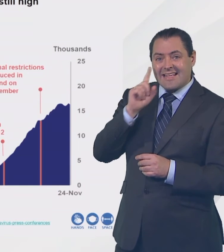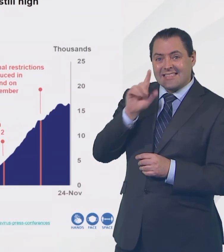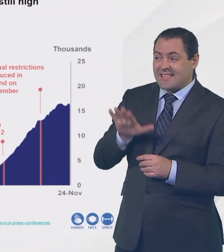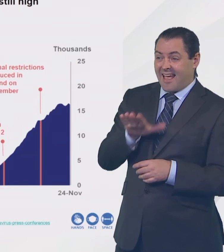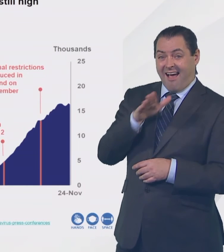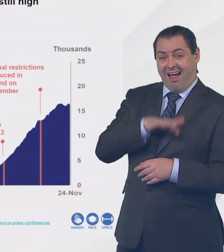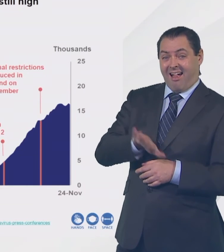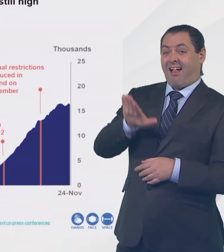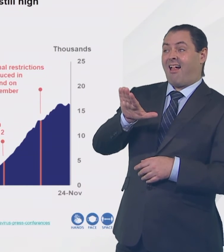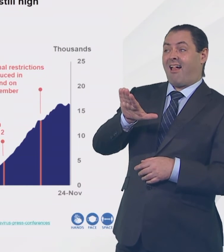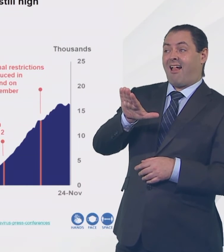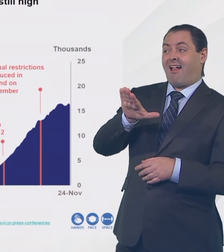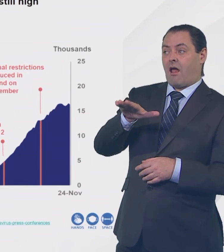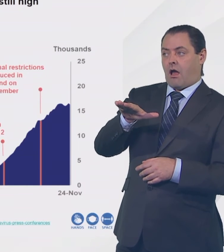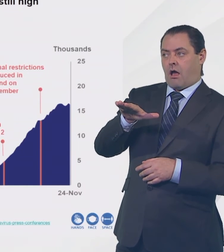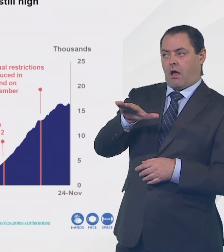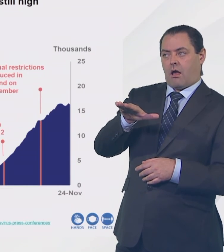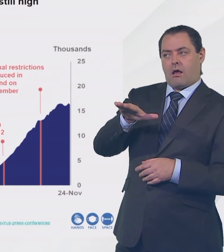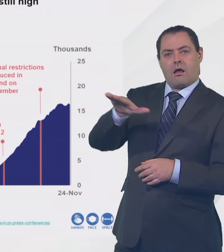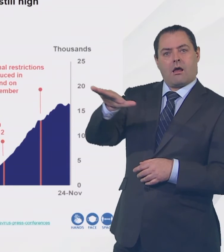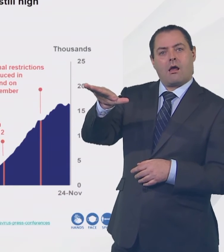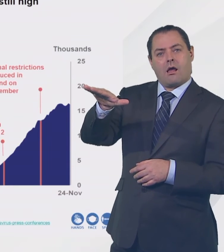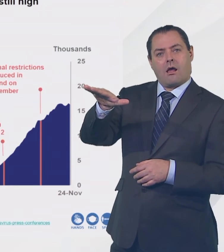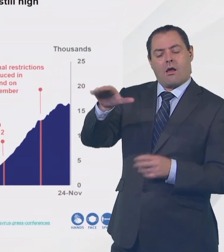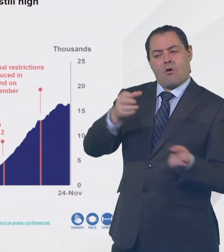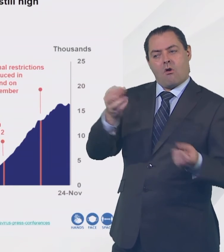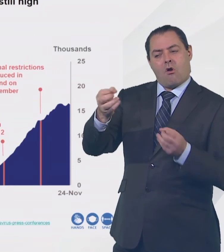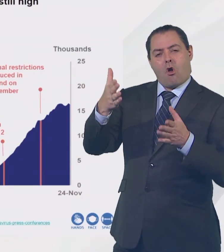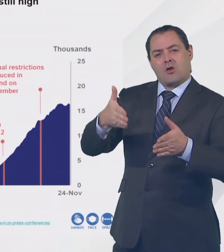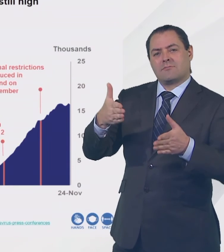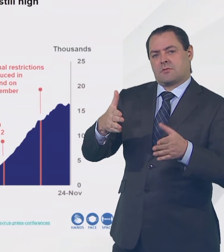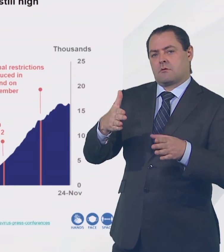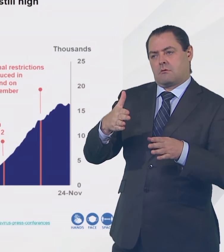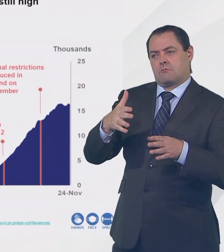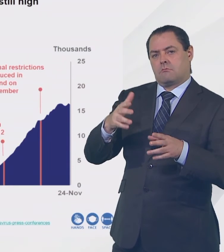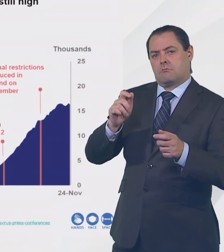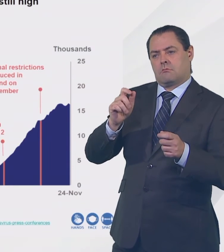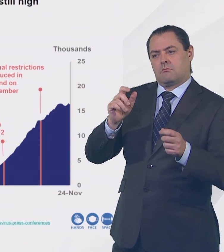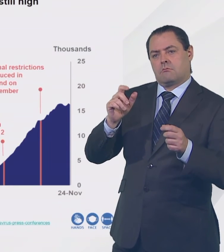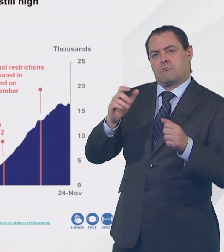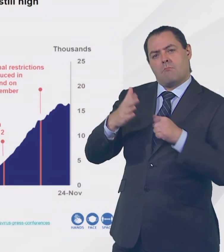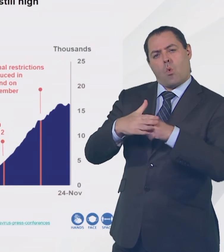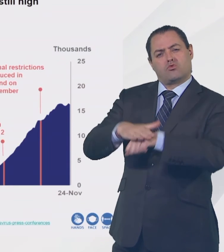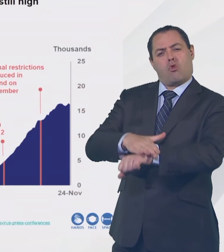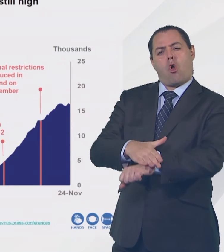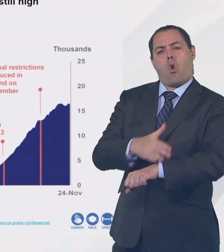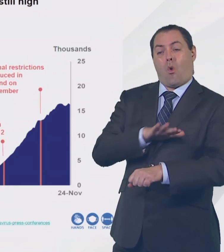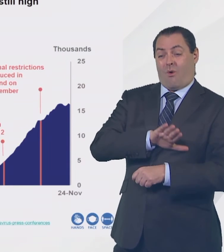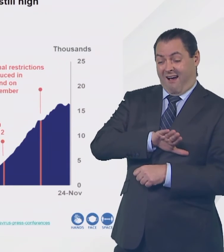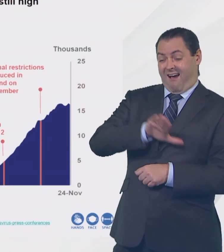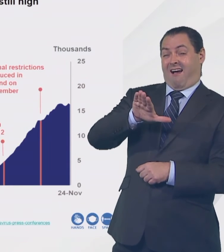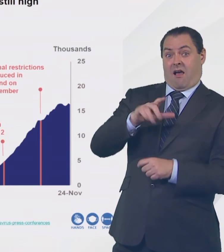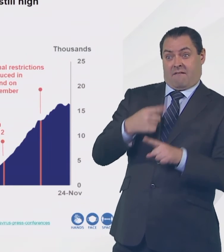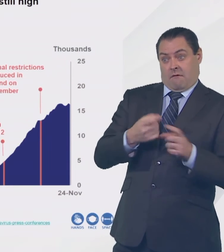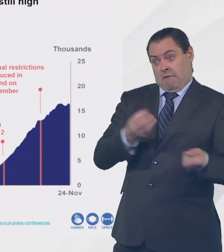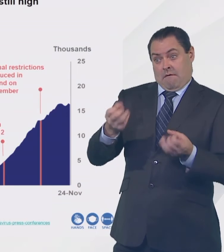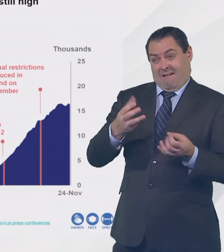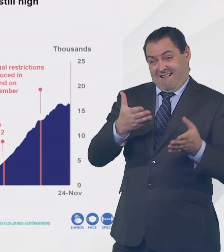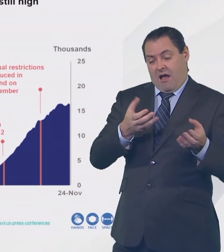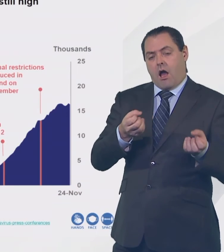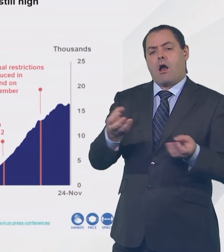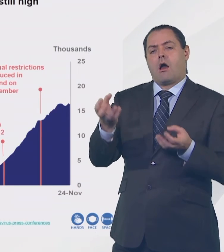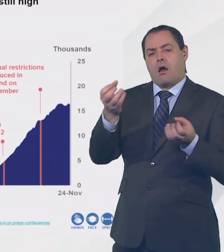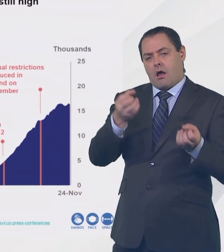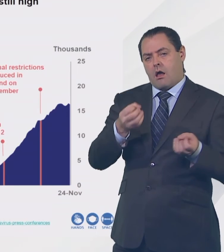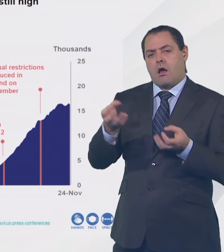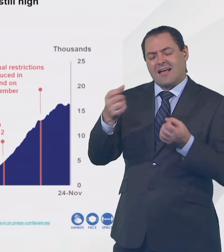in, that there's a slowing of the rate of hospitalizations. And again, this looks as though this is now flattened off, still at a